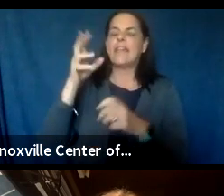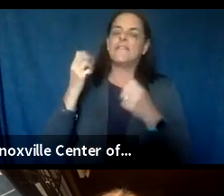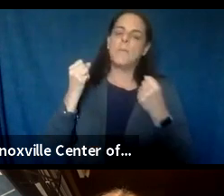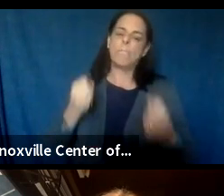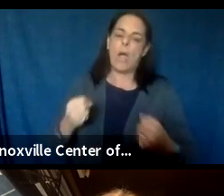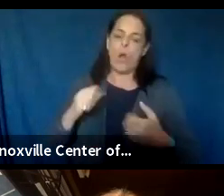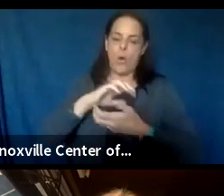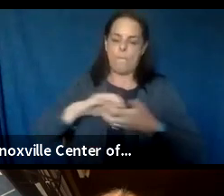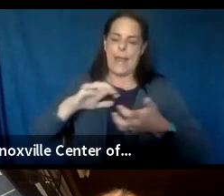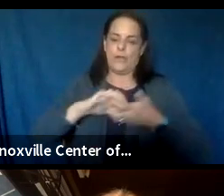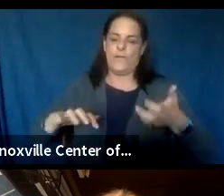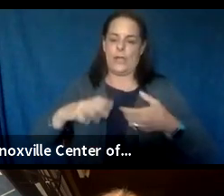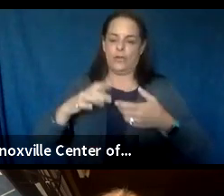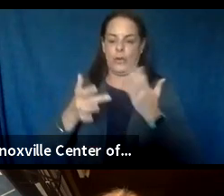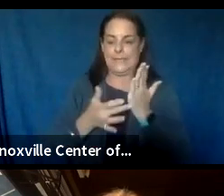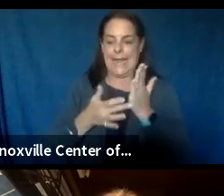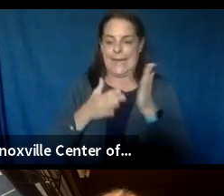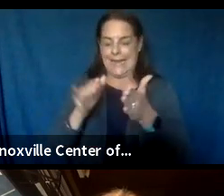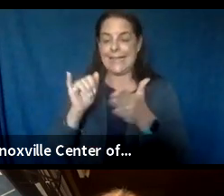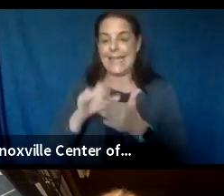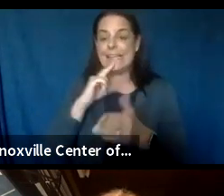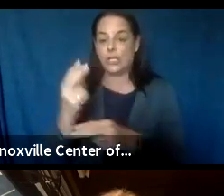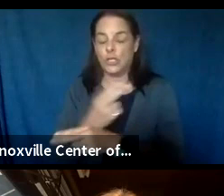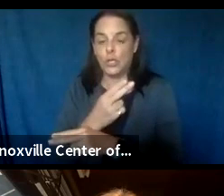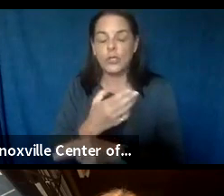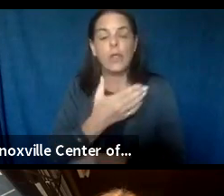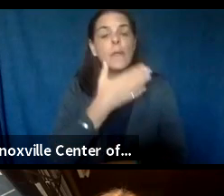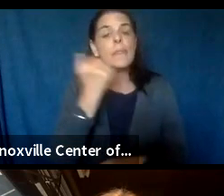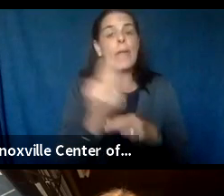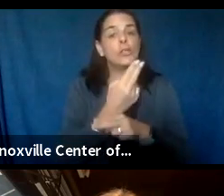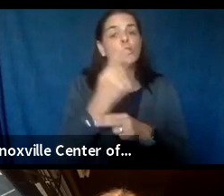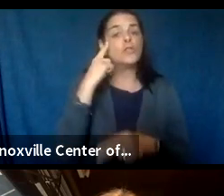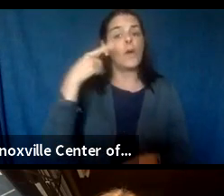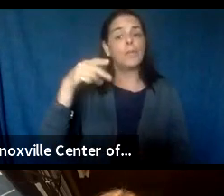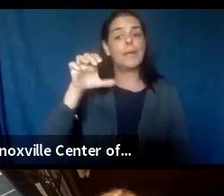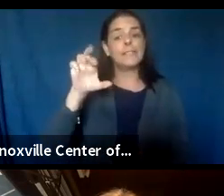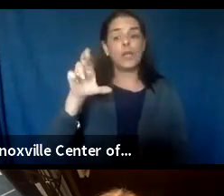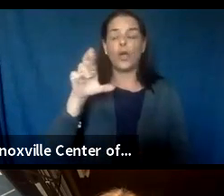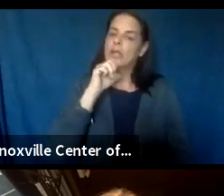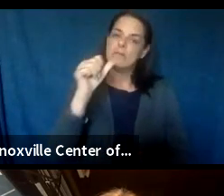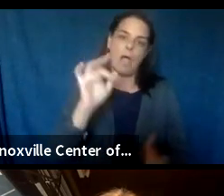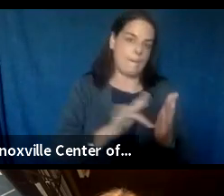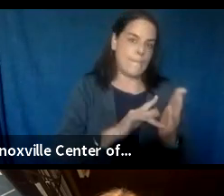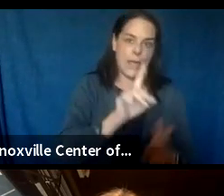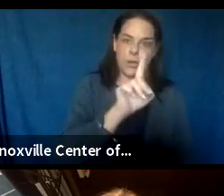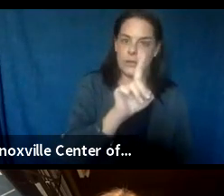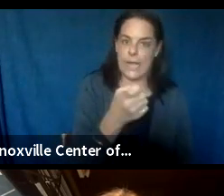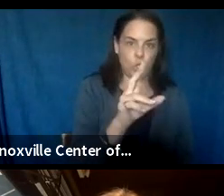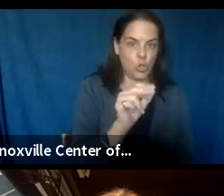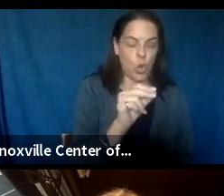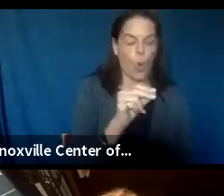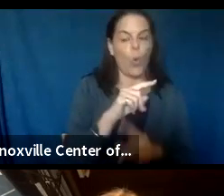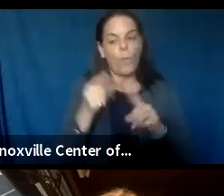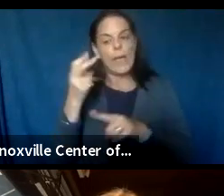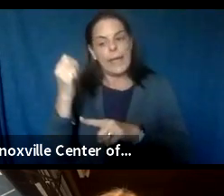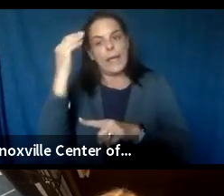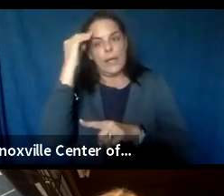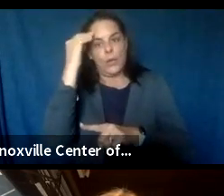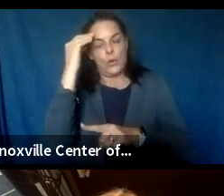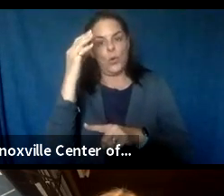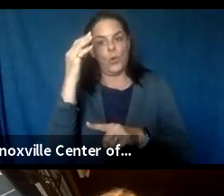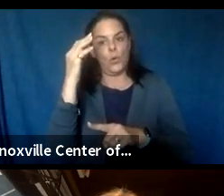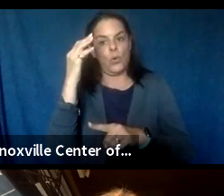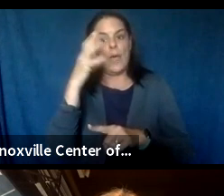is being used. What are the best applications for PCR? Not medical diagnostics." He knew that and